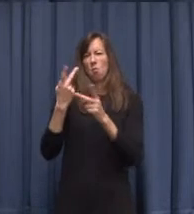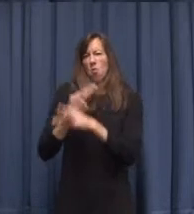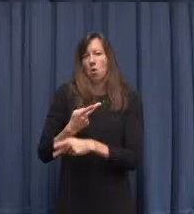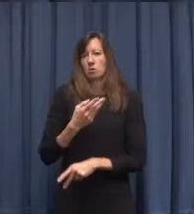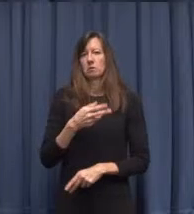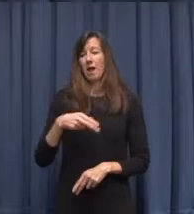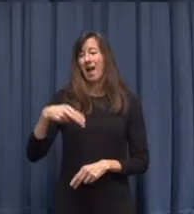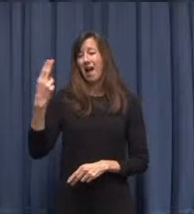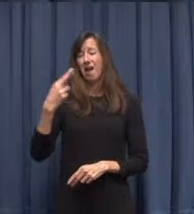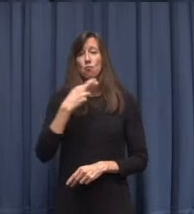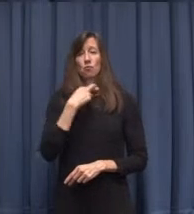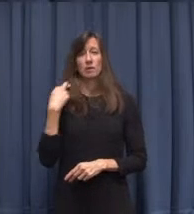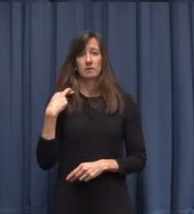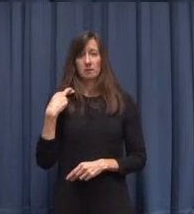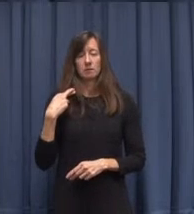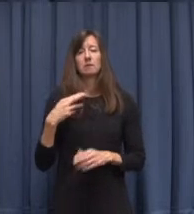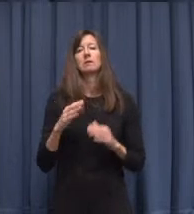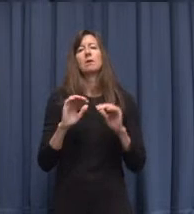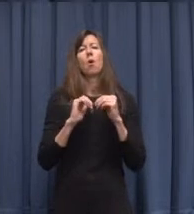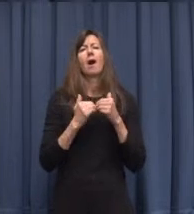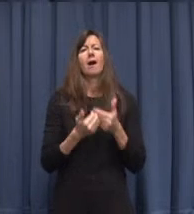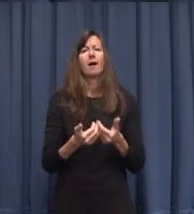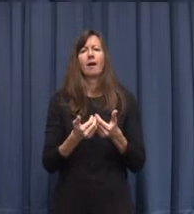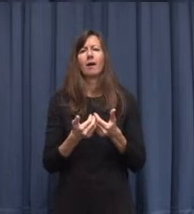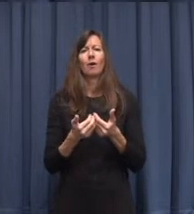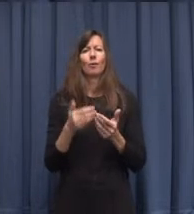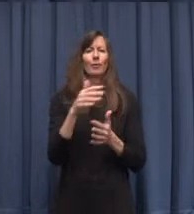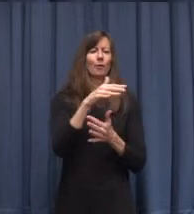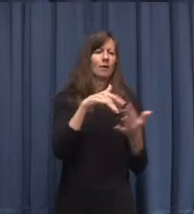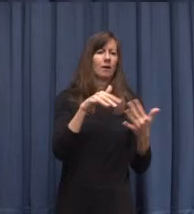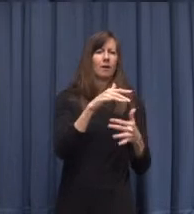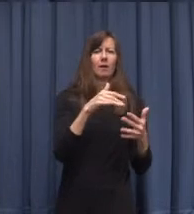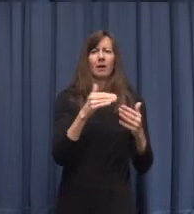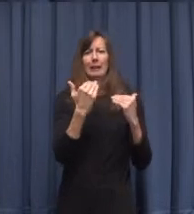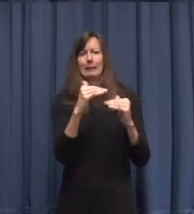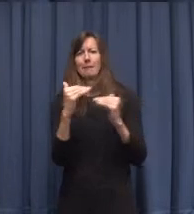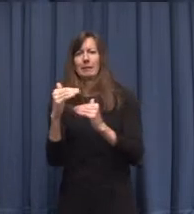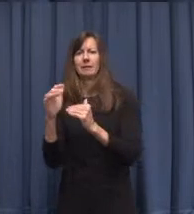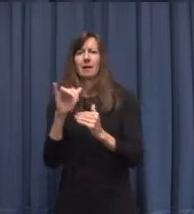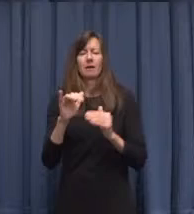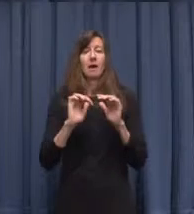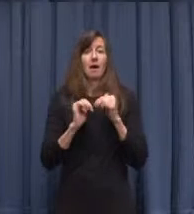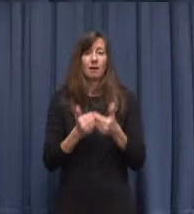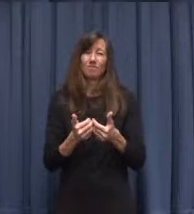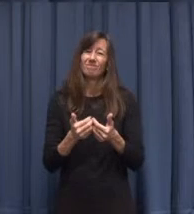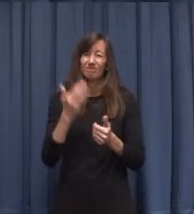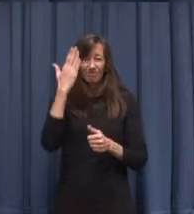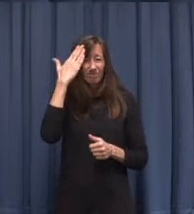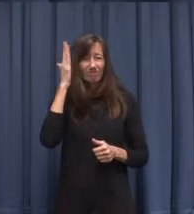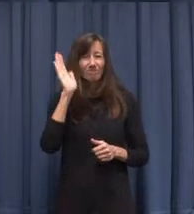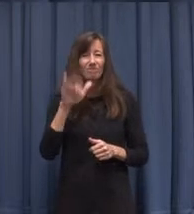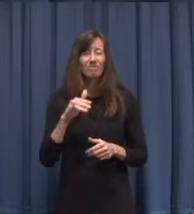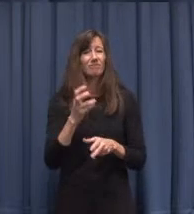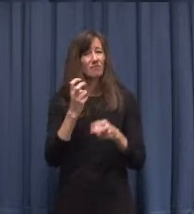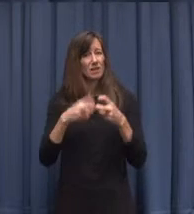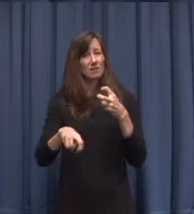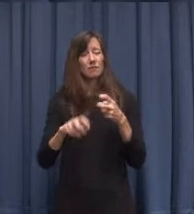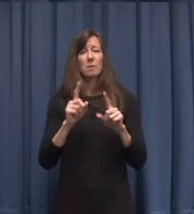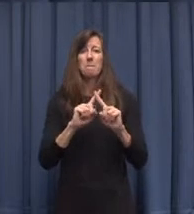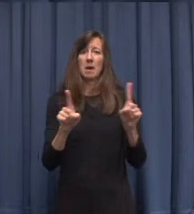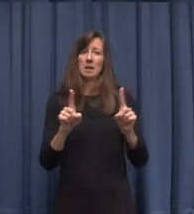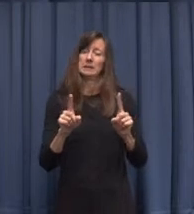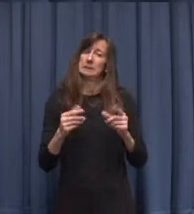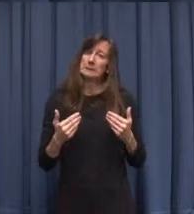those or eliminate those in your day-to-day? I know that's difficult, but that's really what we need to focus on until we get to the point where we